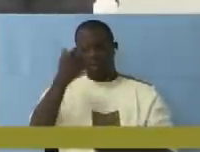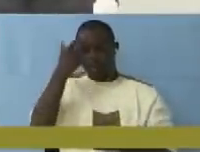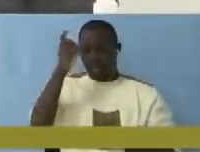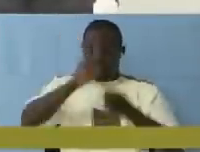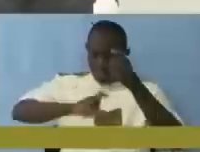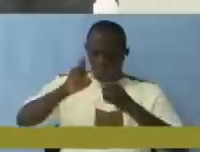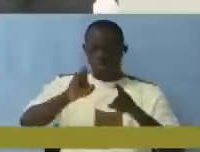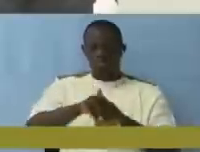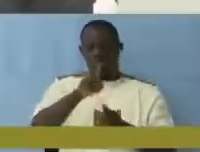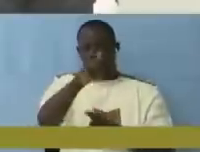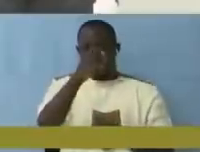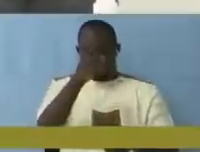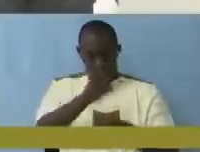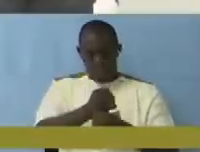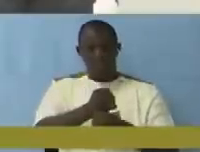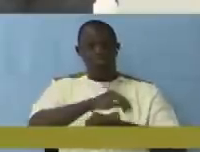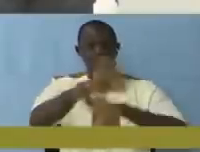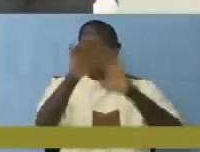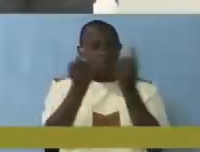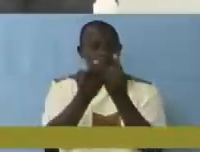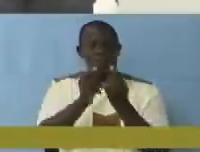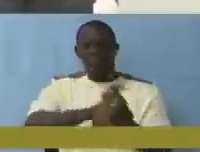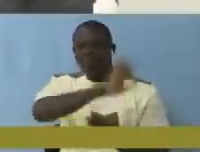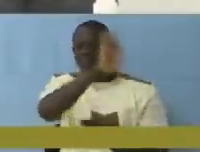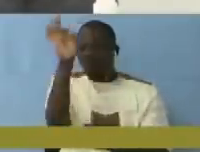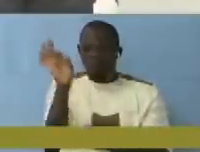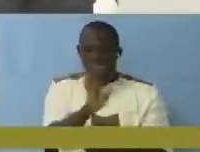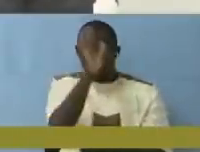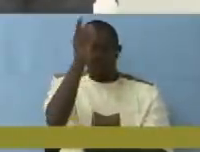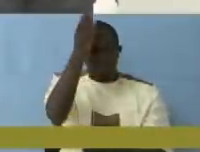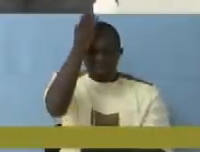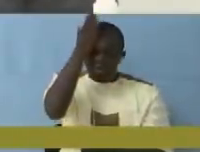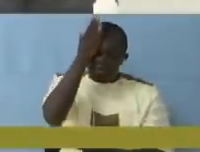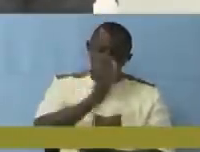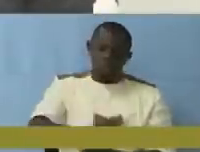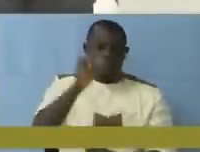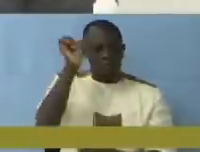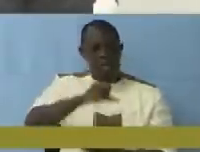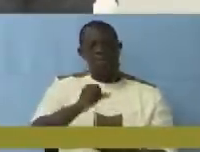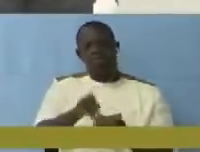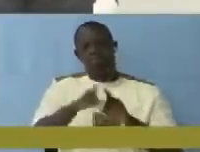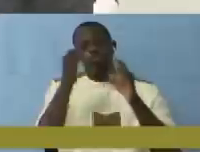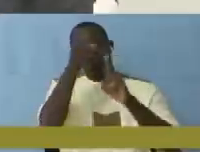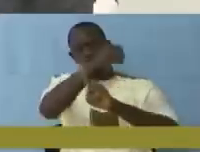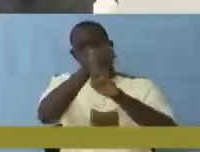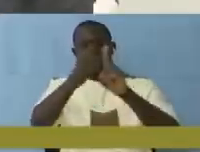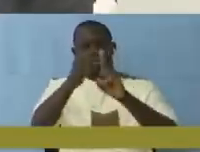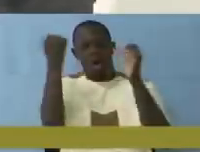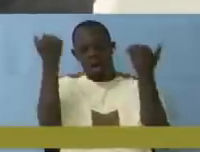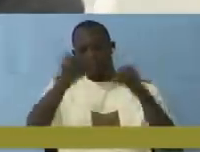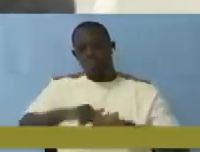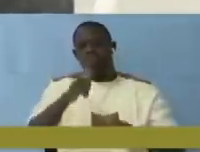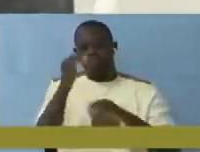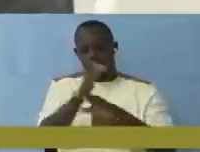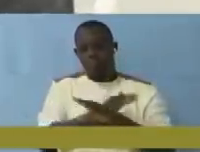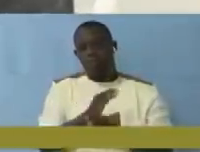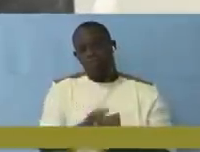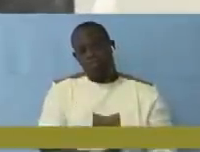terrible situation. Jikita ko hanin kabi ko to ke ibe ko landi kan ni nyala me alon ko la nya jawlam.